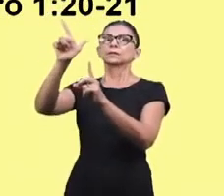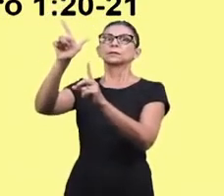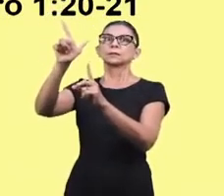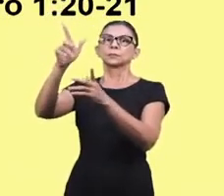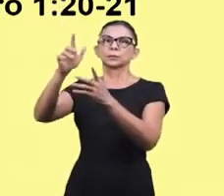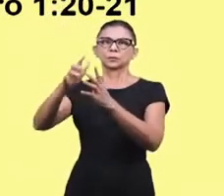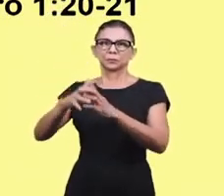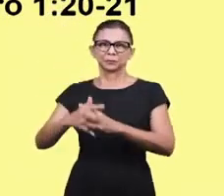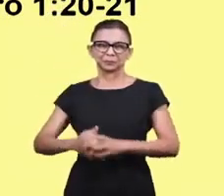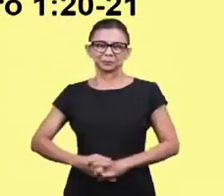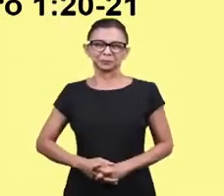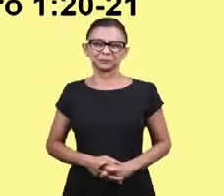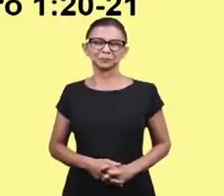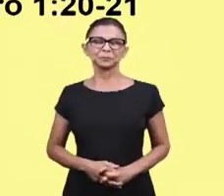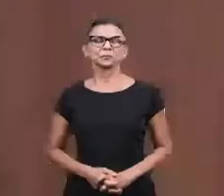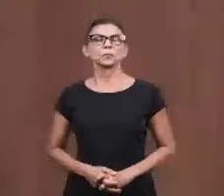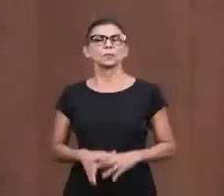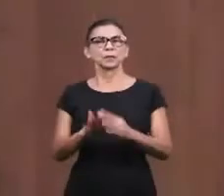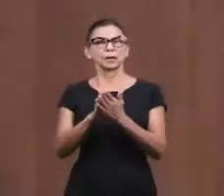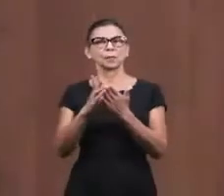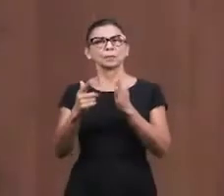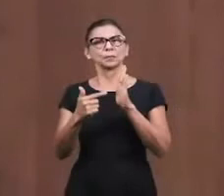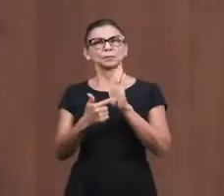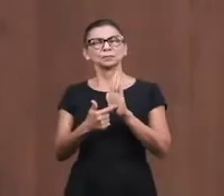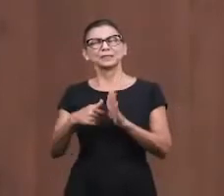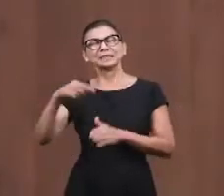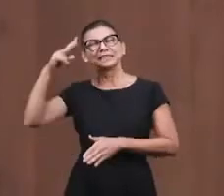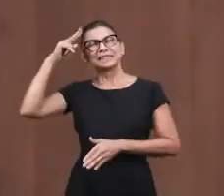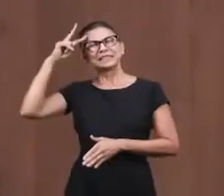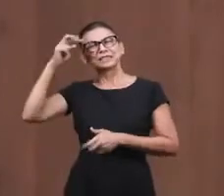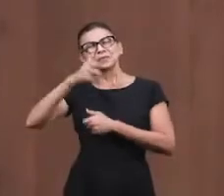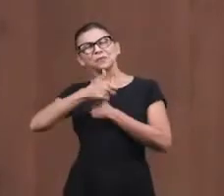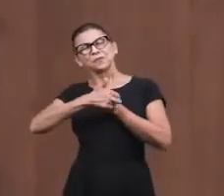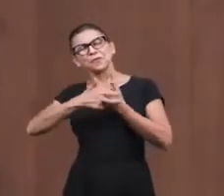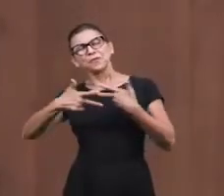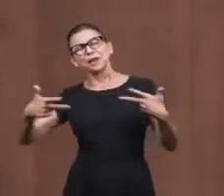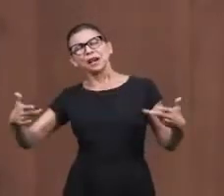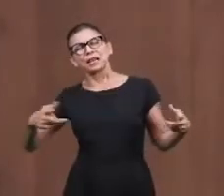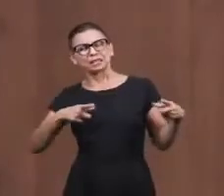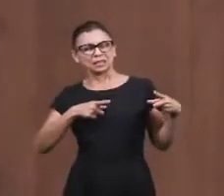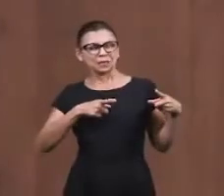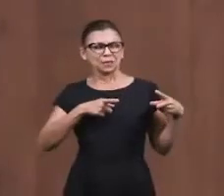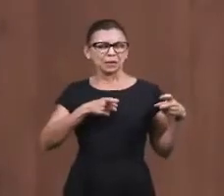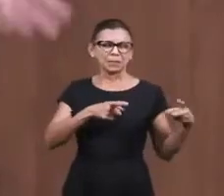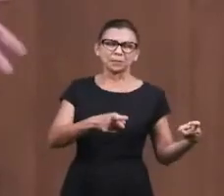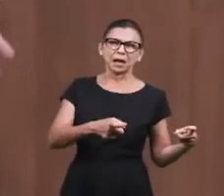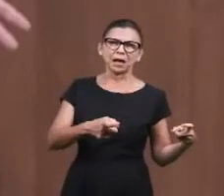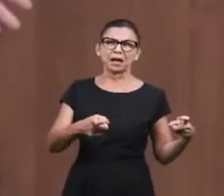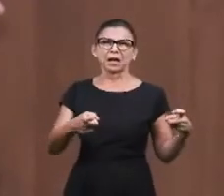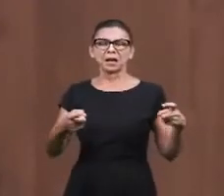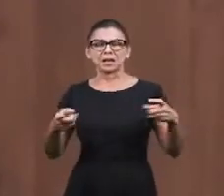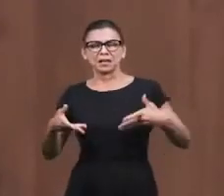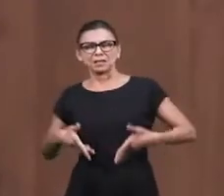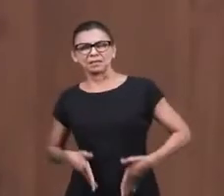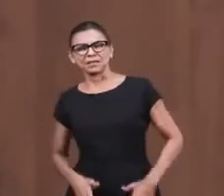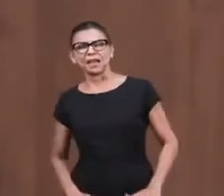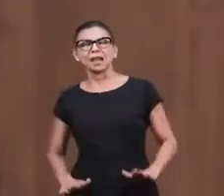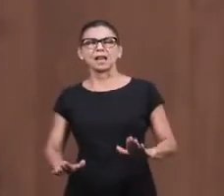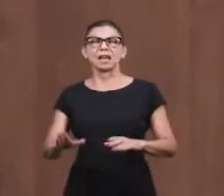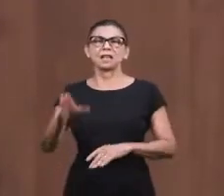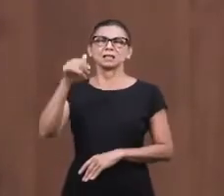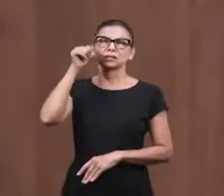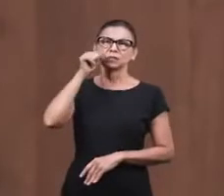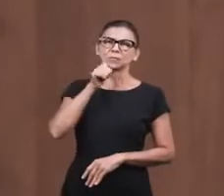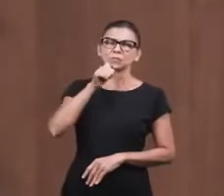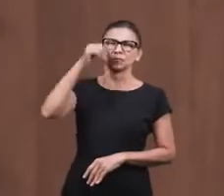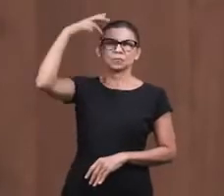The Word of the Lord has many stories. Stories of war, stories of birth,